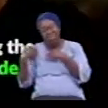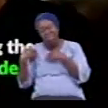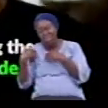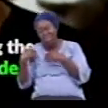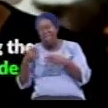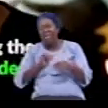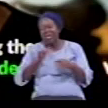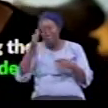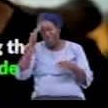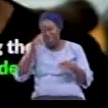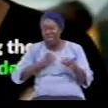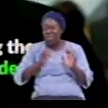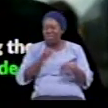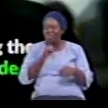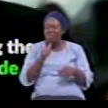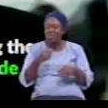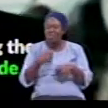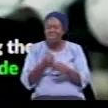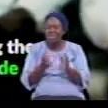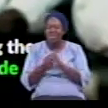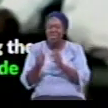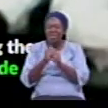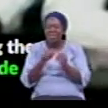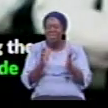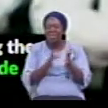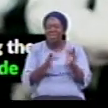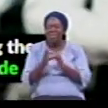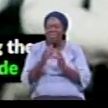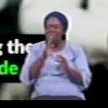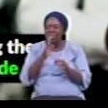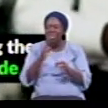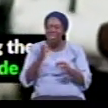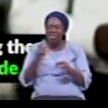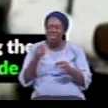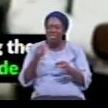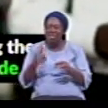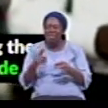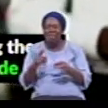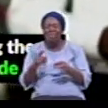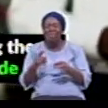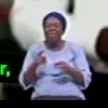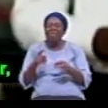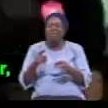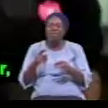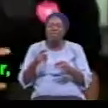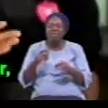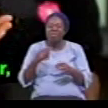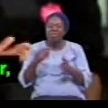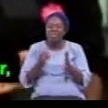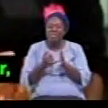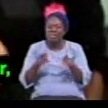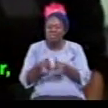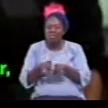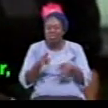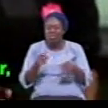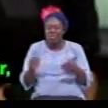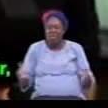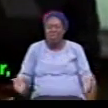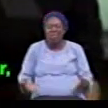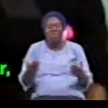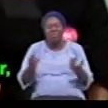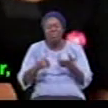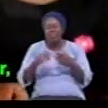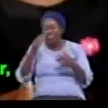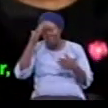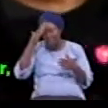fails. Sometimes this world brings trouble that I find so hard to bear. I know I